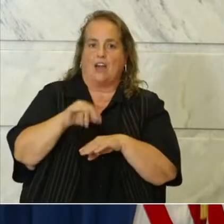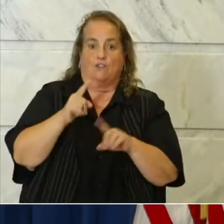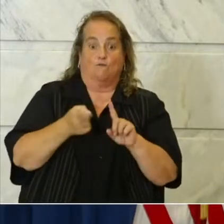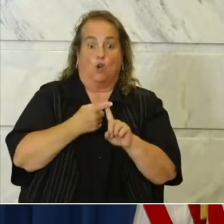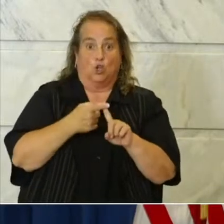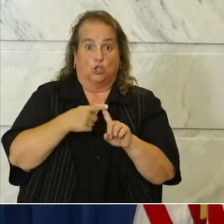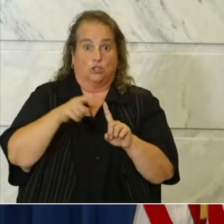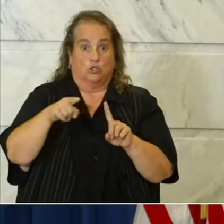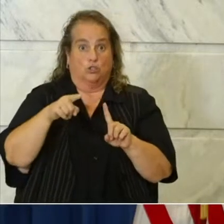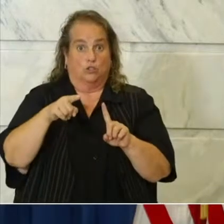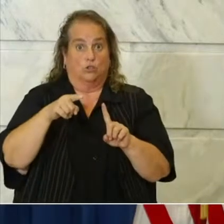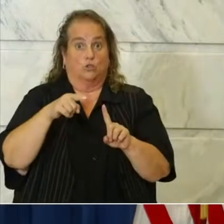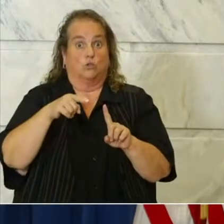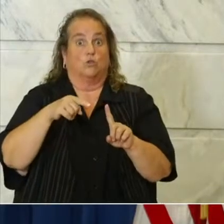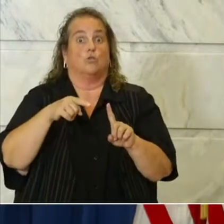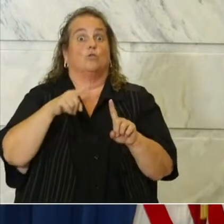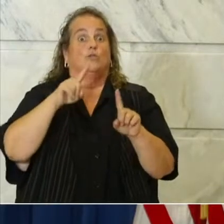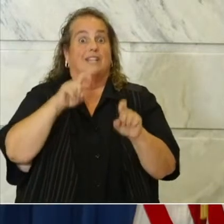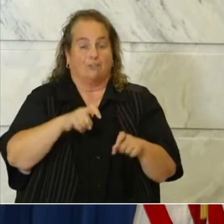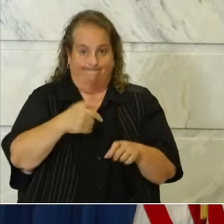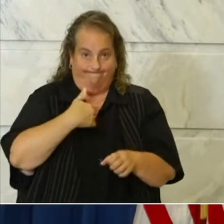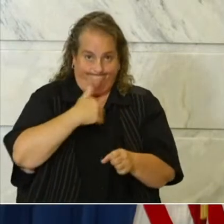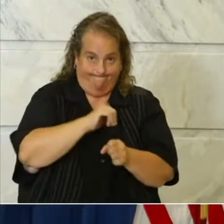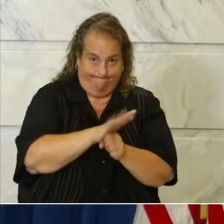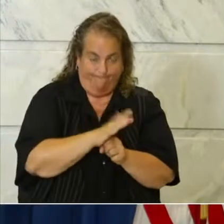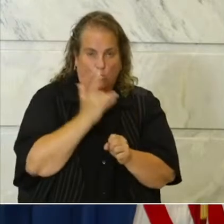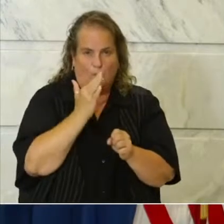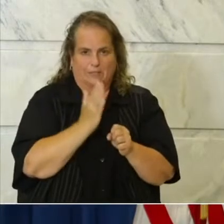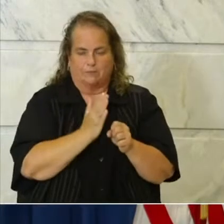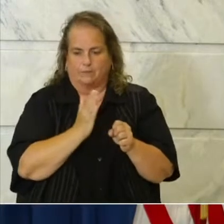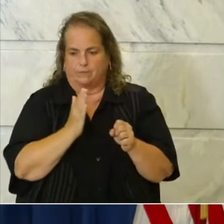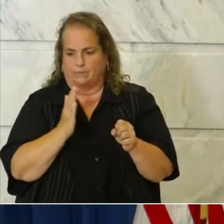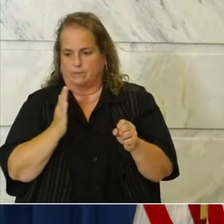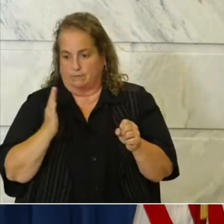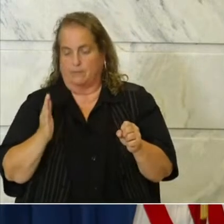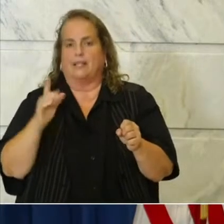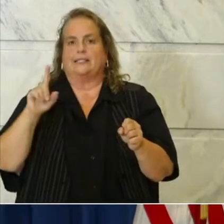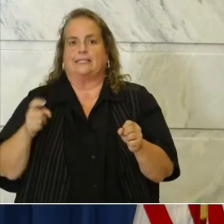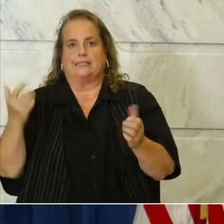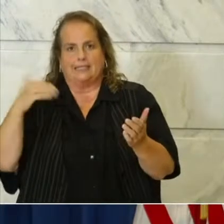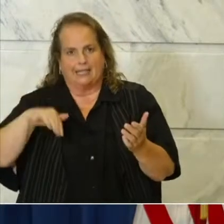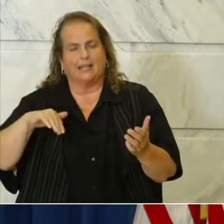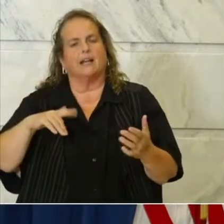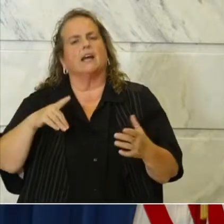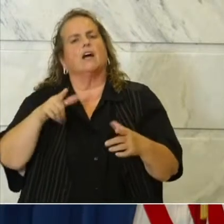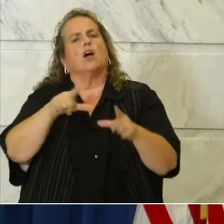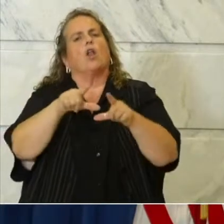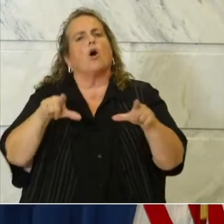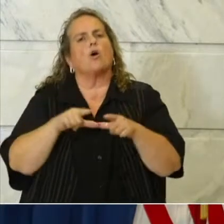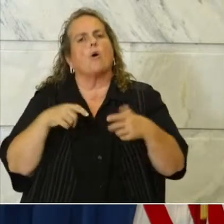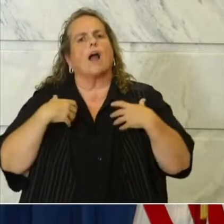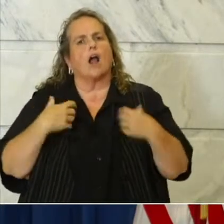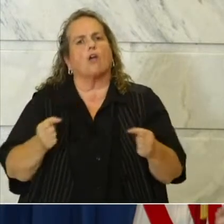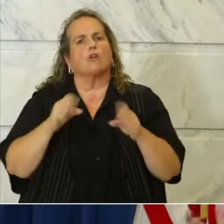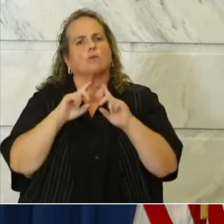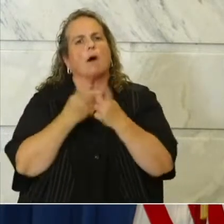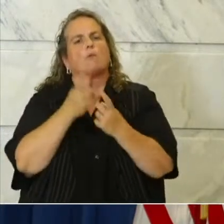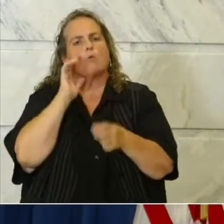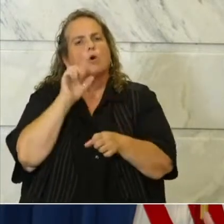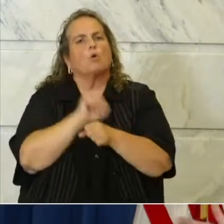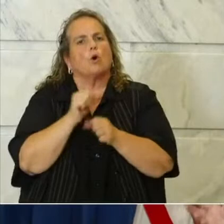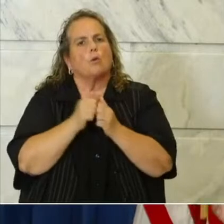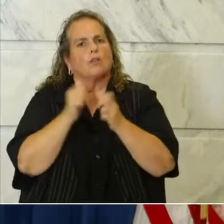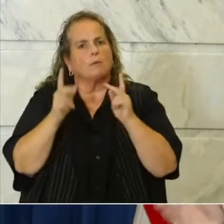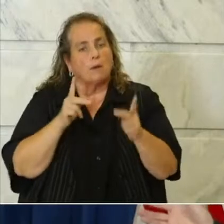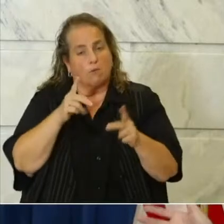test, enough time has passed. So I think that the local health departments can work with individuals that are worried about it. If somebody just